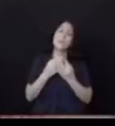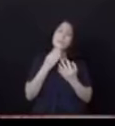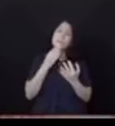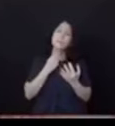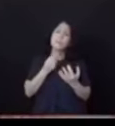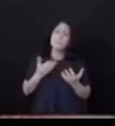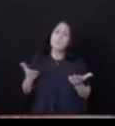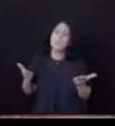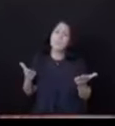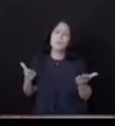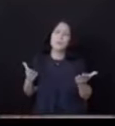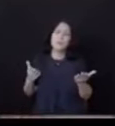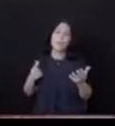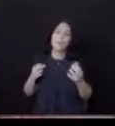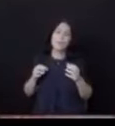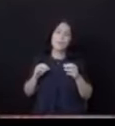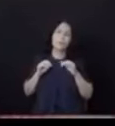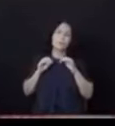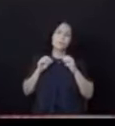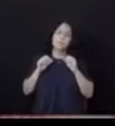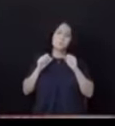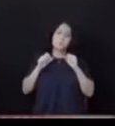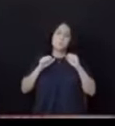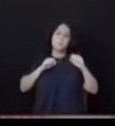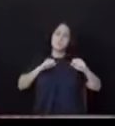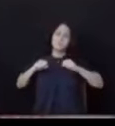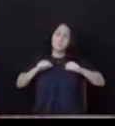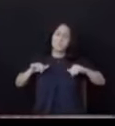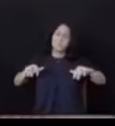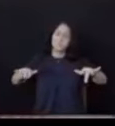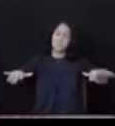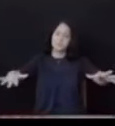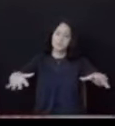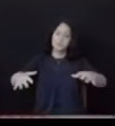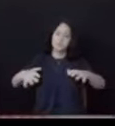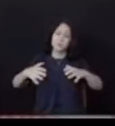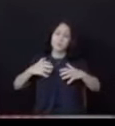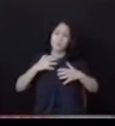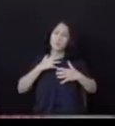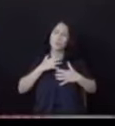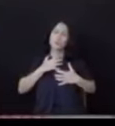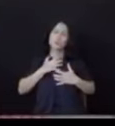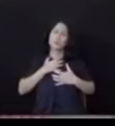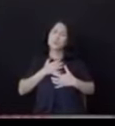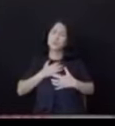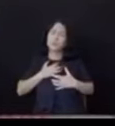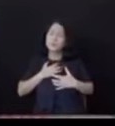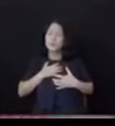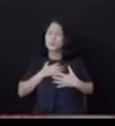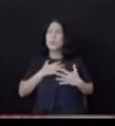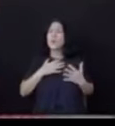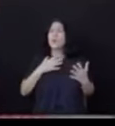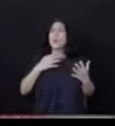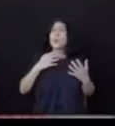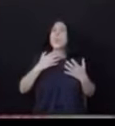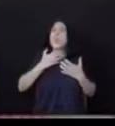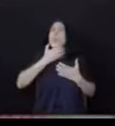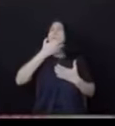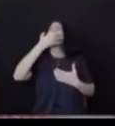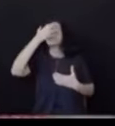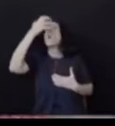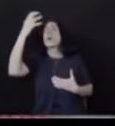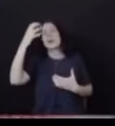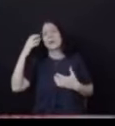rumbling the groaning the wailing the